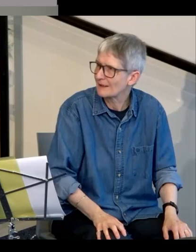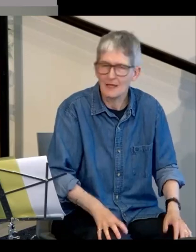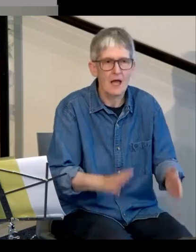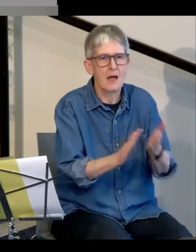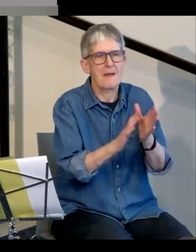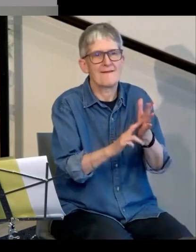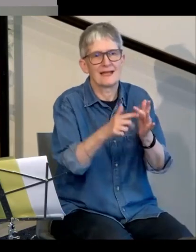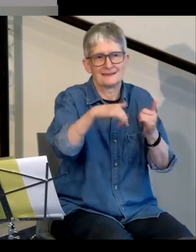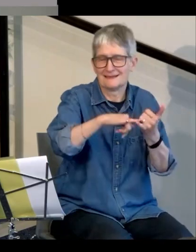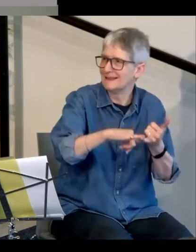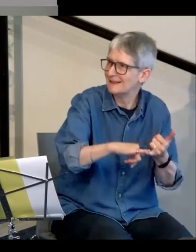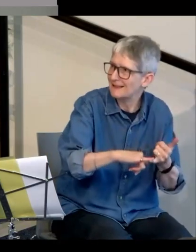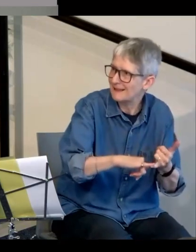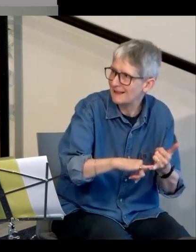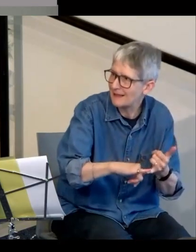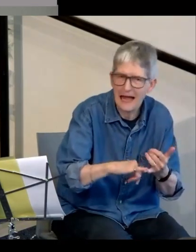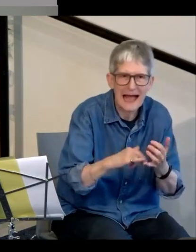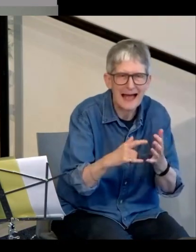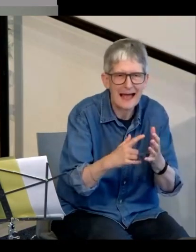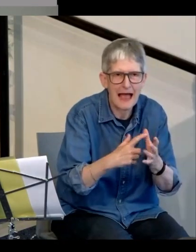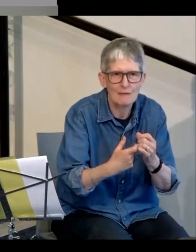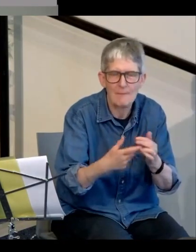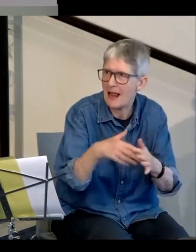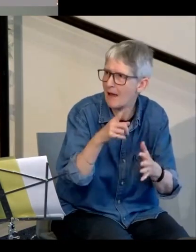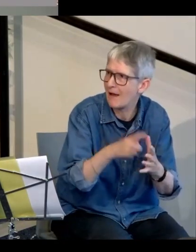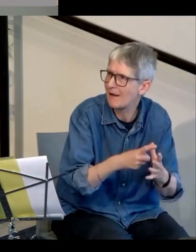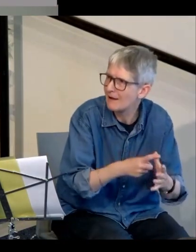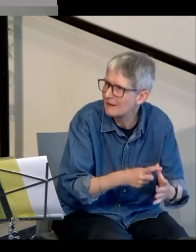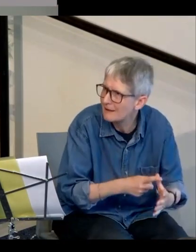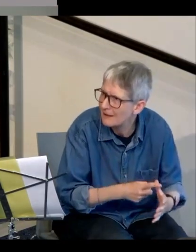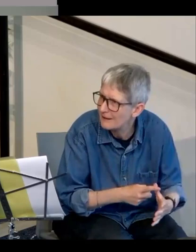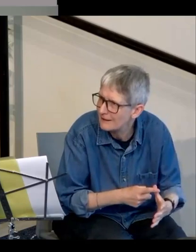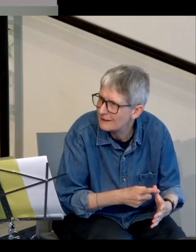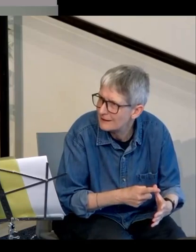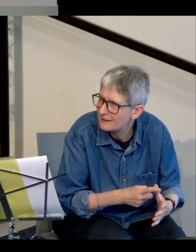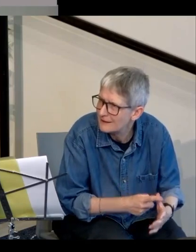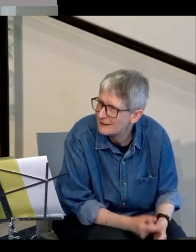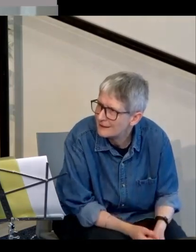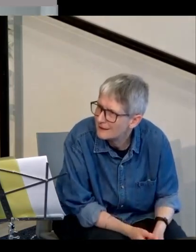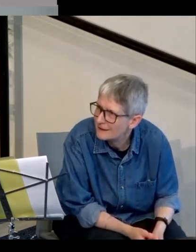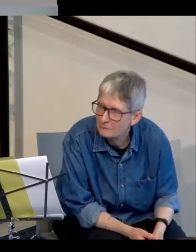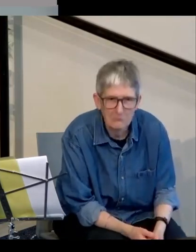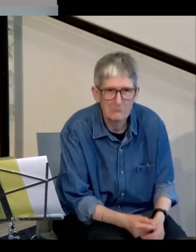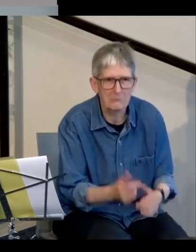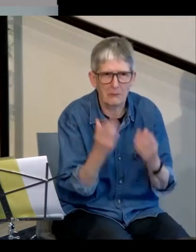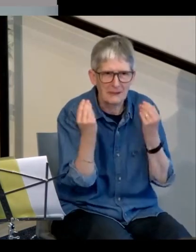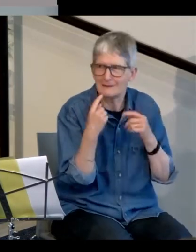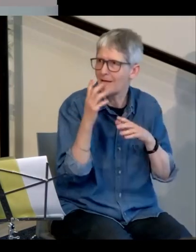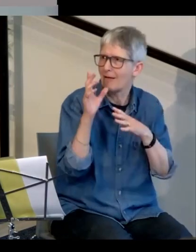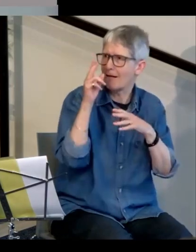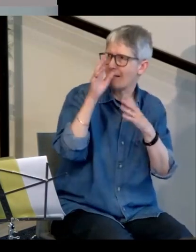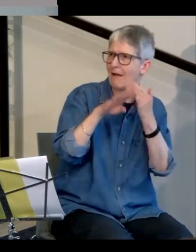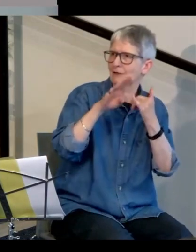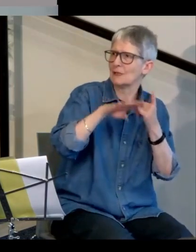Mavis. Damilola. Hey, Damilola, good to see you. And Claudia. Wonderful, wonderful,